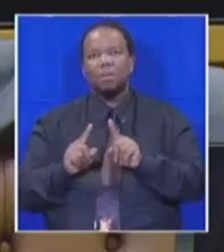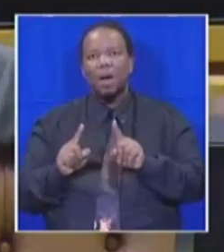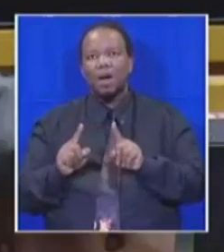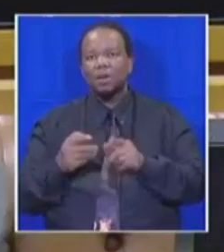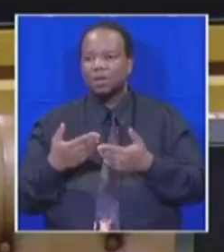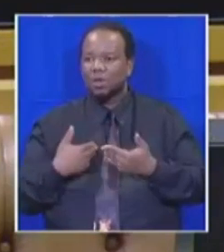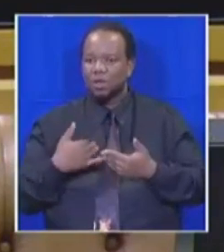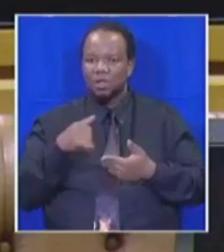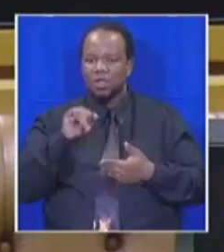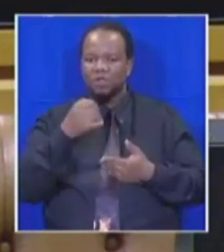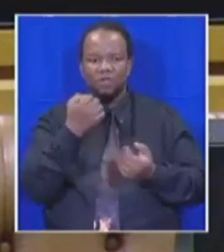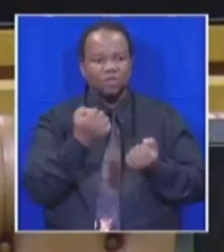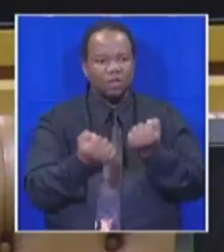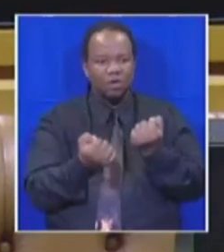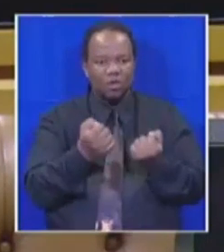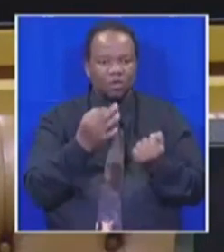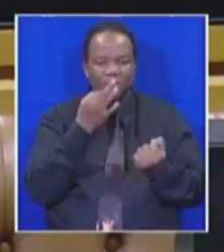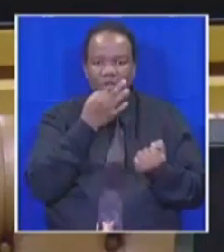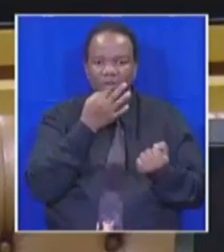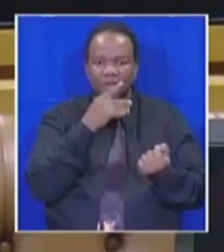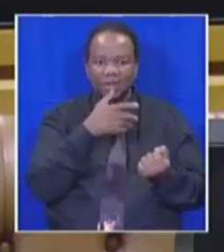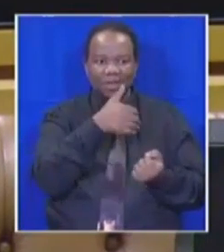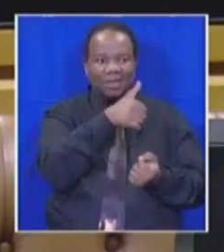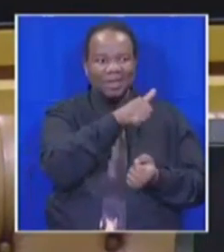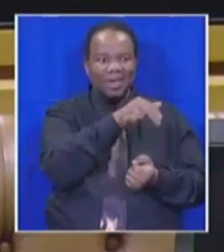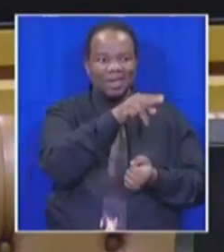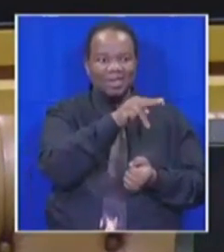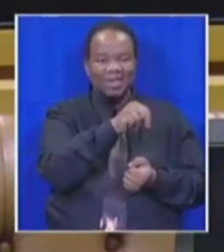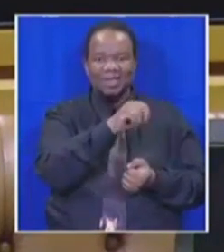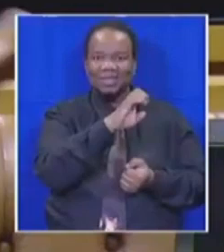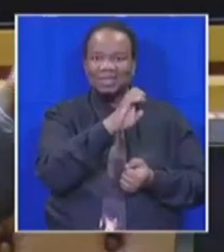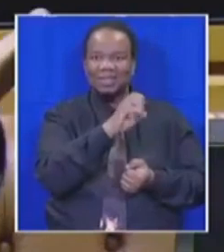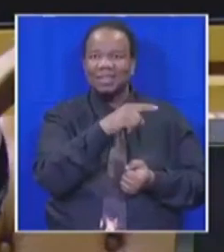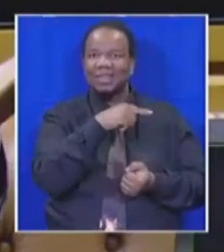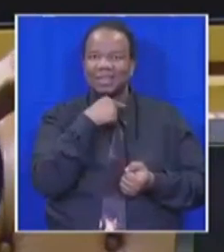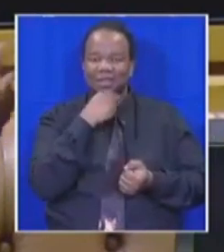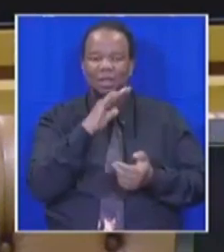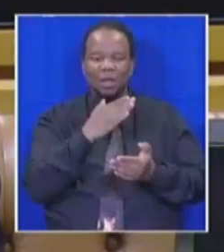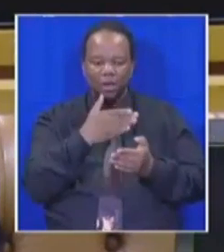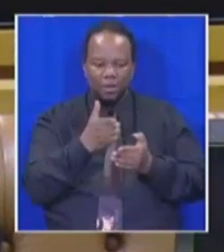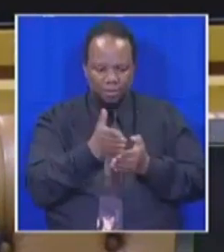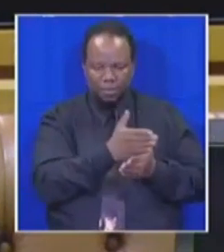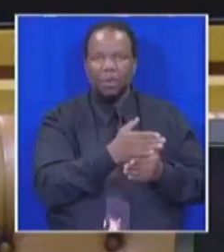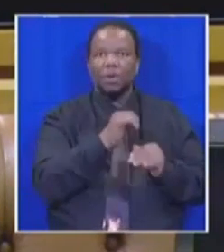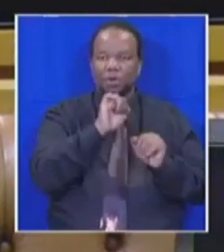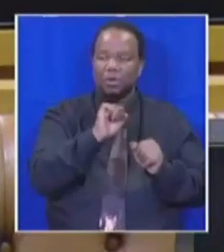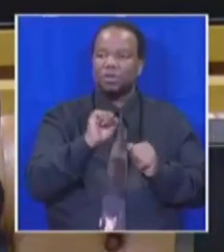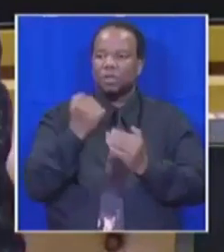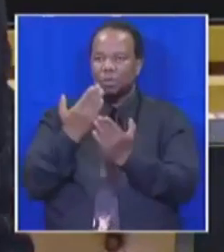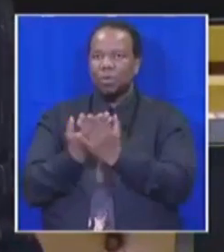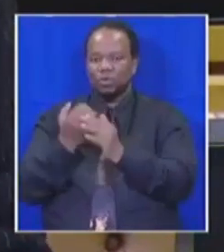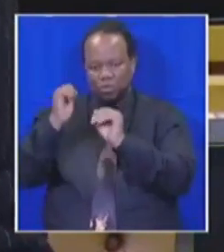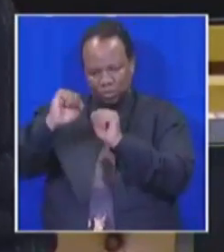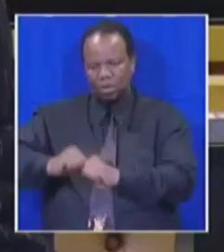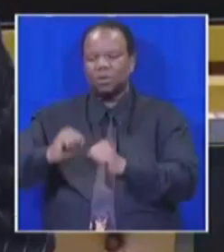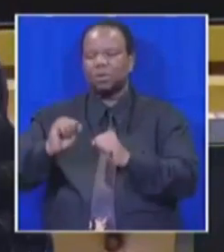the ANC, if only that part is expunged, we will indeed agree with the motion. That's what I